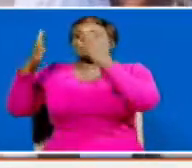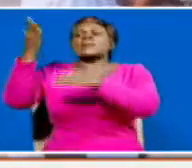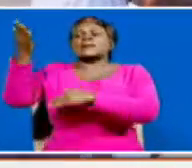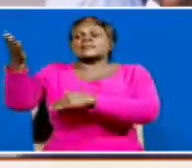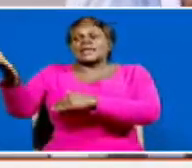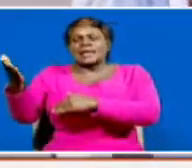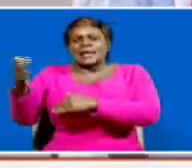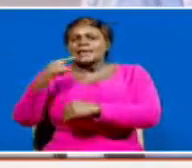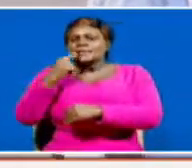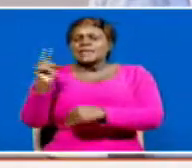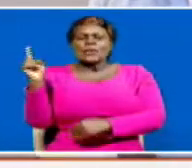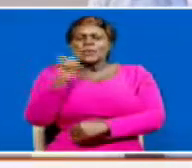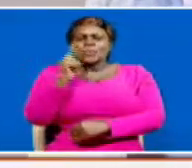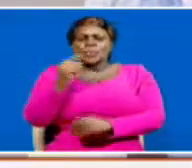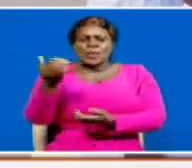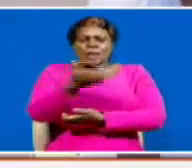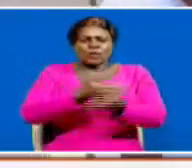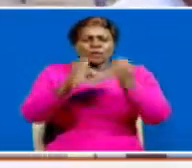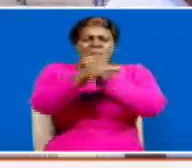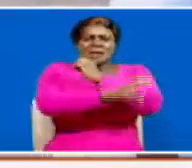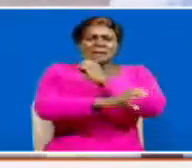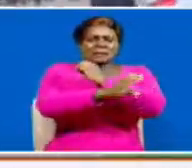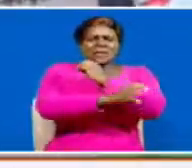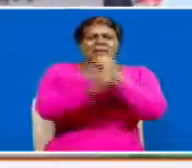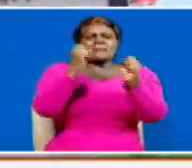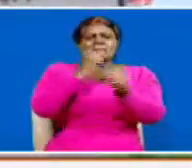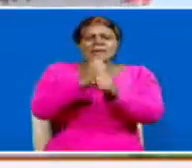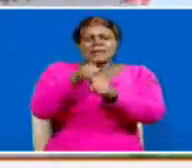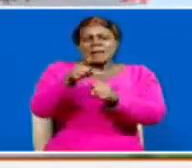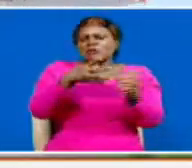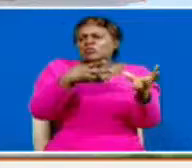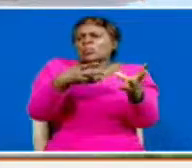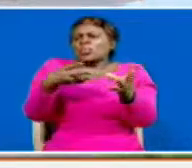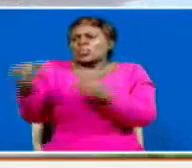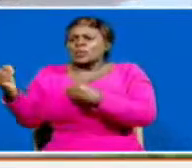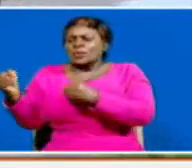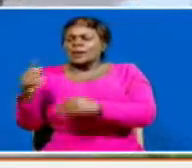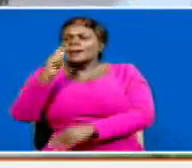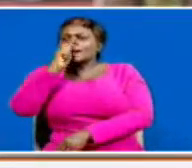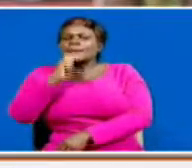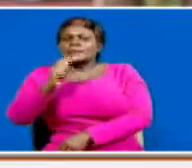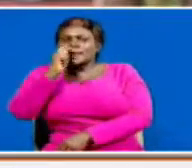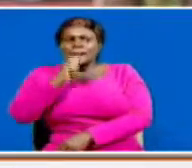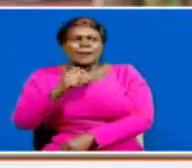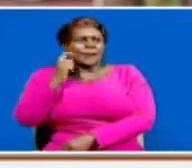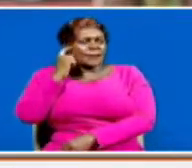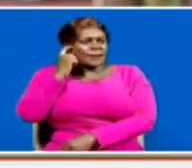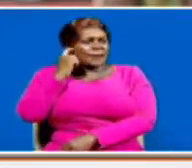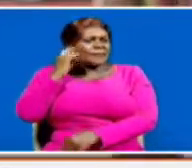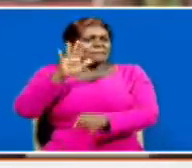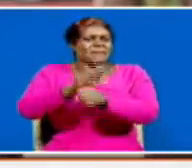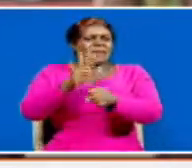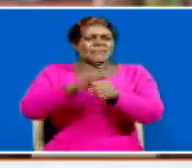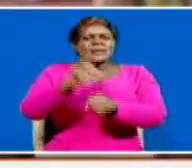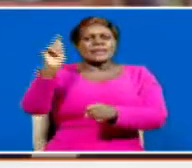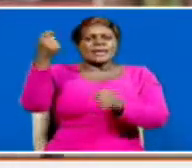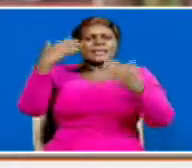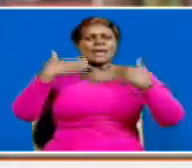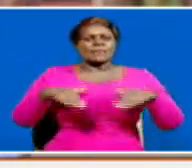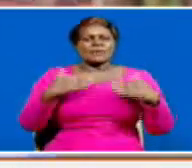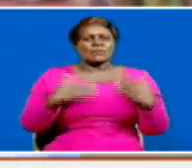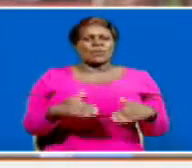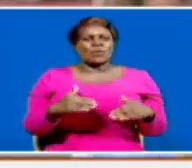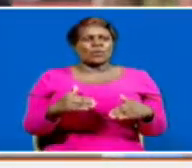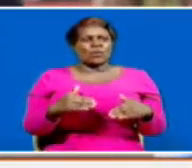They say the harsh economic times in the country forced them to observe the day in Tanzania. Asilimia kubwa wa Kenya wametoka upande